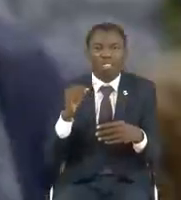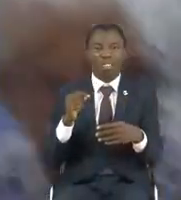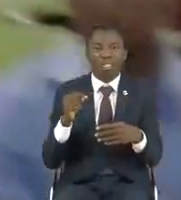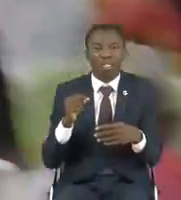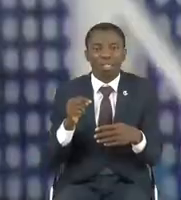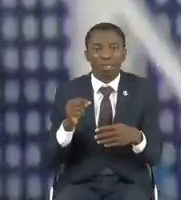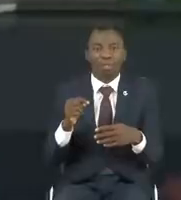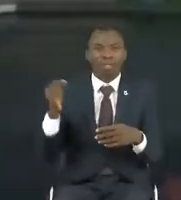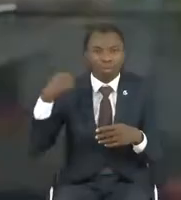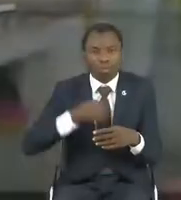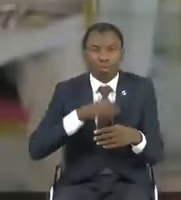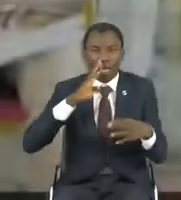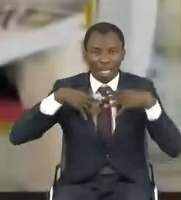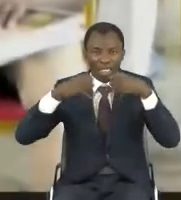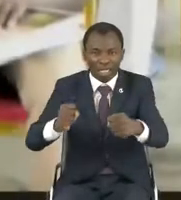Amen. We're healed.